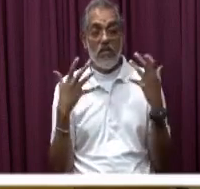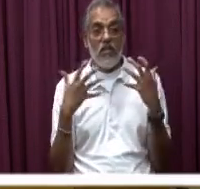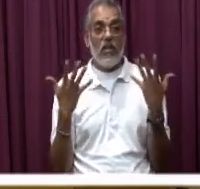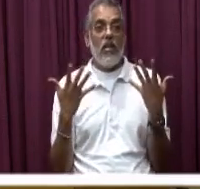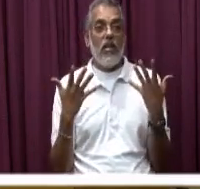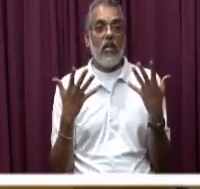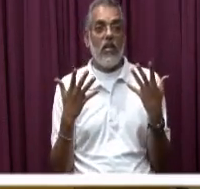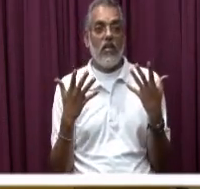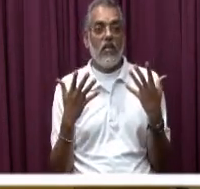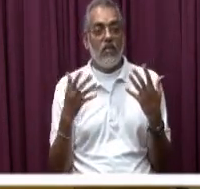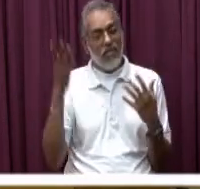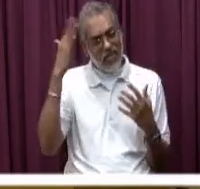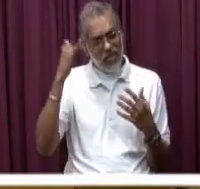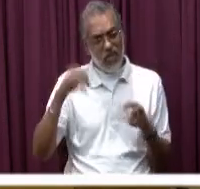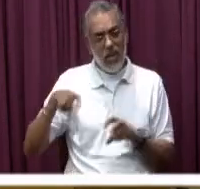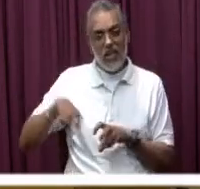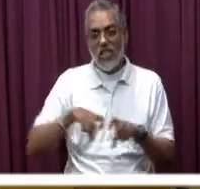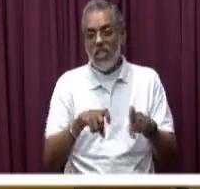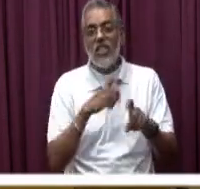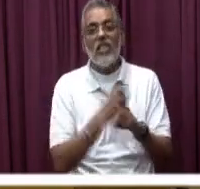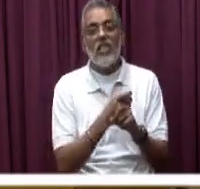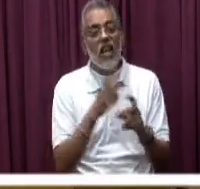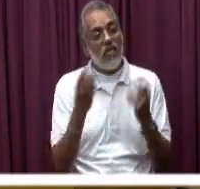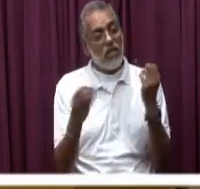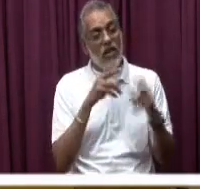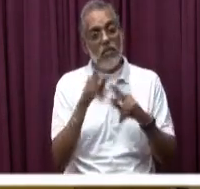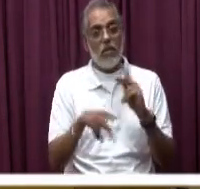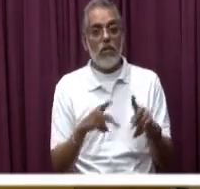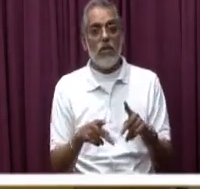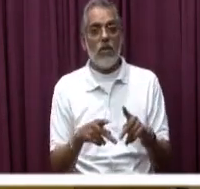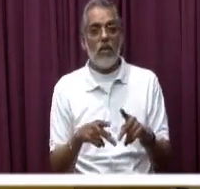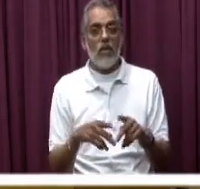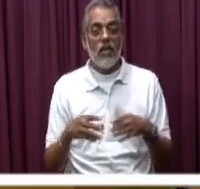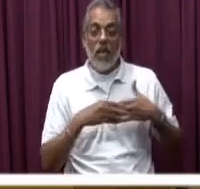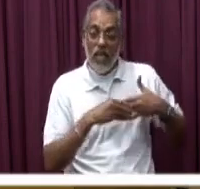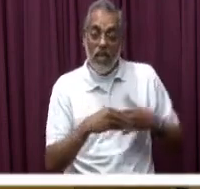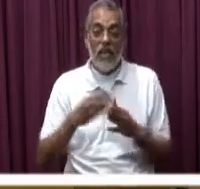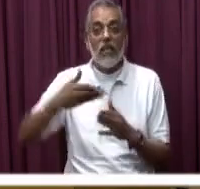so hard for so many people. And